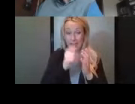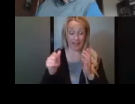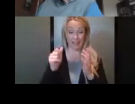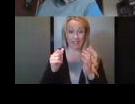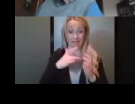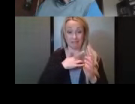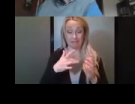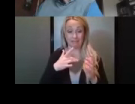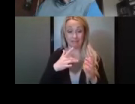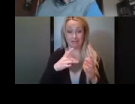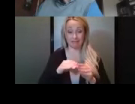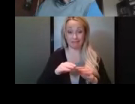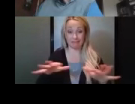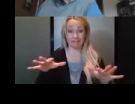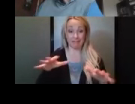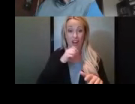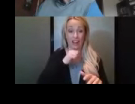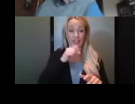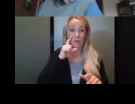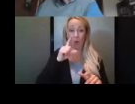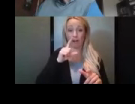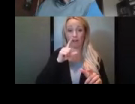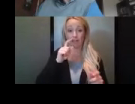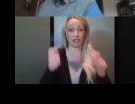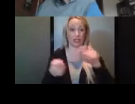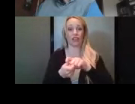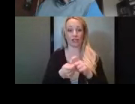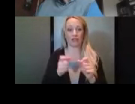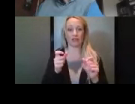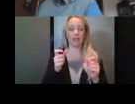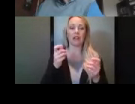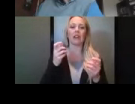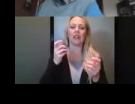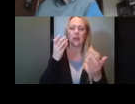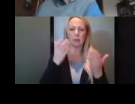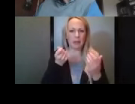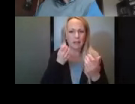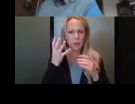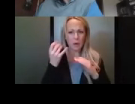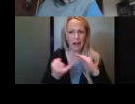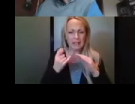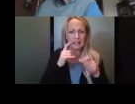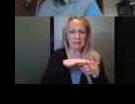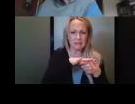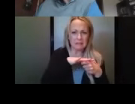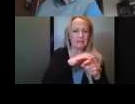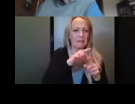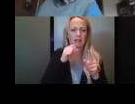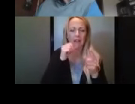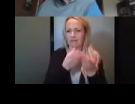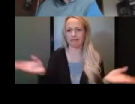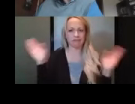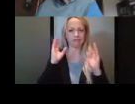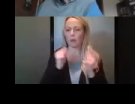dependency on age for the amount of change we see. Maybe there's a couple isolated regions, but not broadly across the white